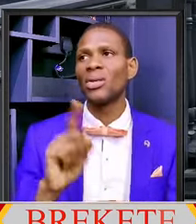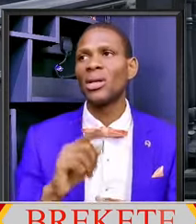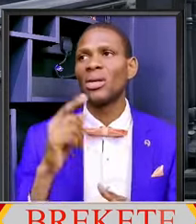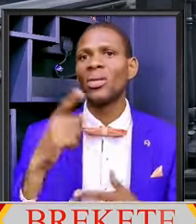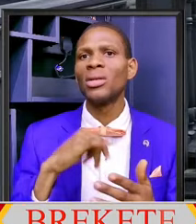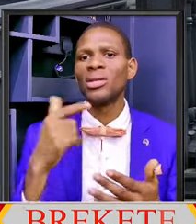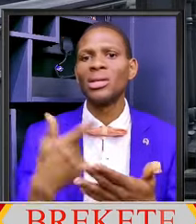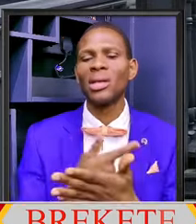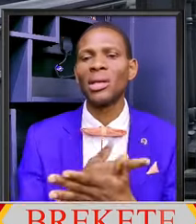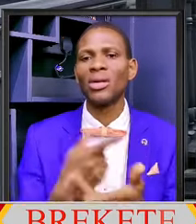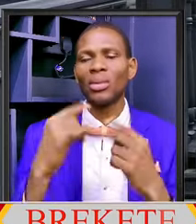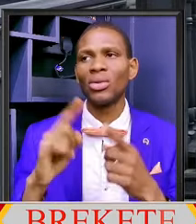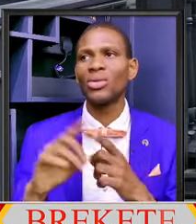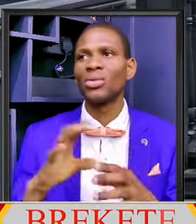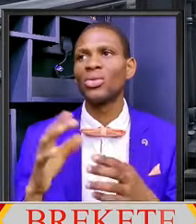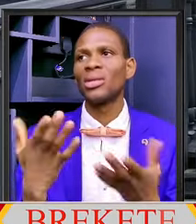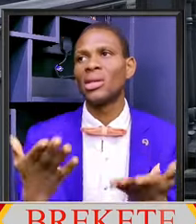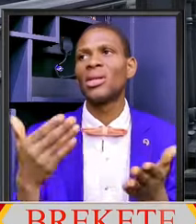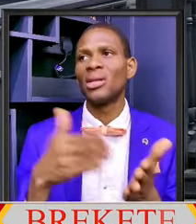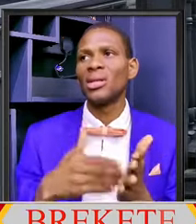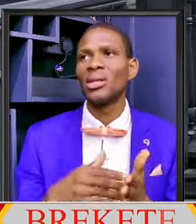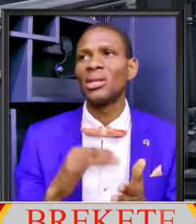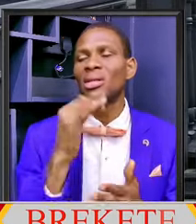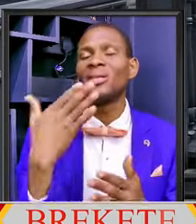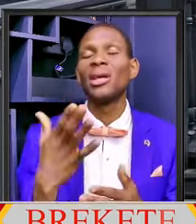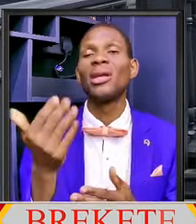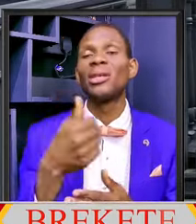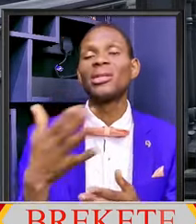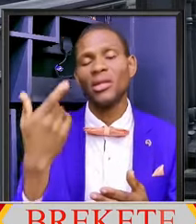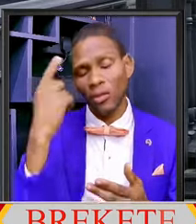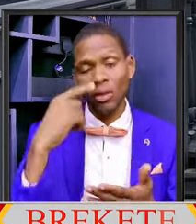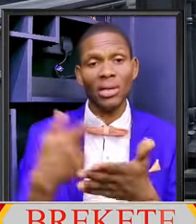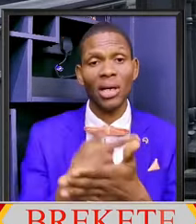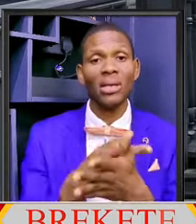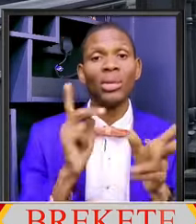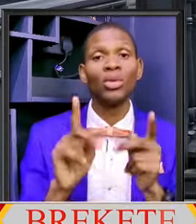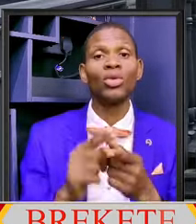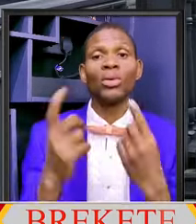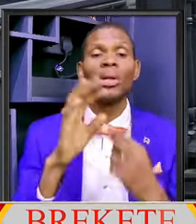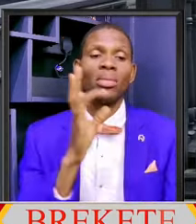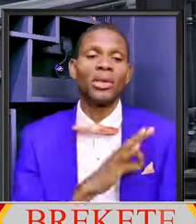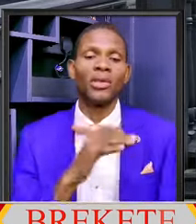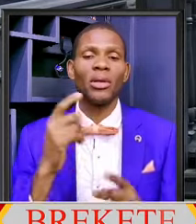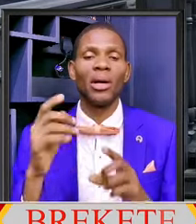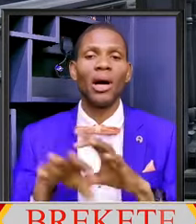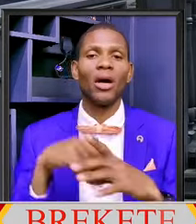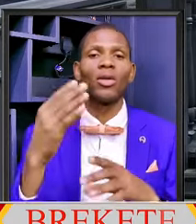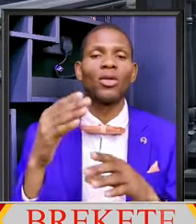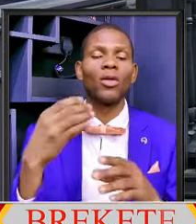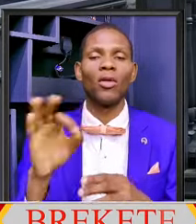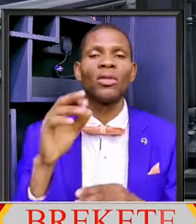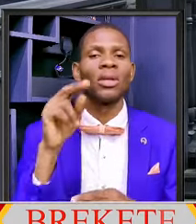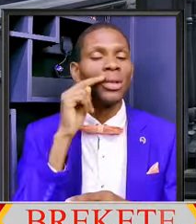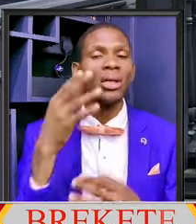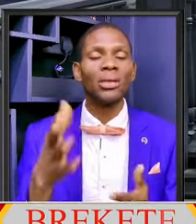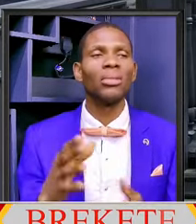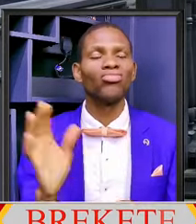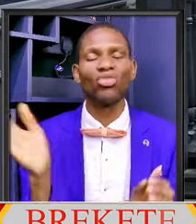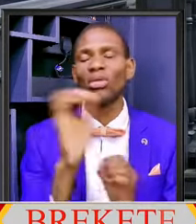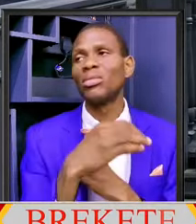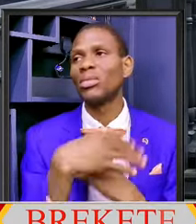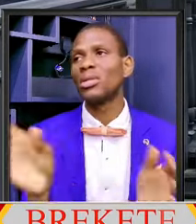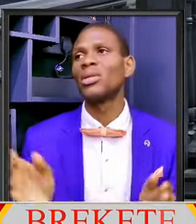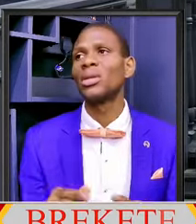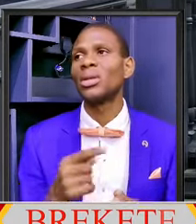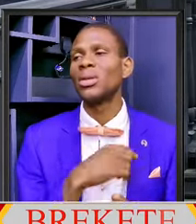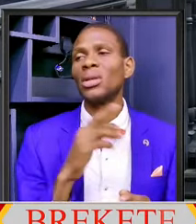in Ghana they can't do for Nigeria again? Nothing. Is there anything for Ghanaians to come and benefit from out of Nigeria? I beg you.